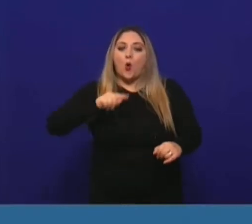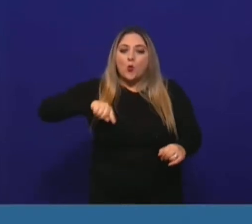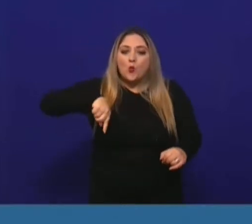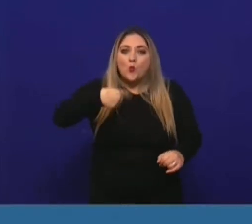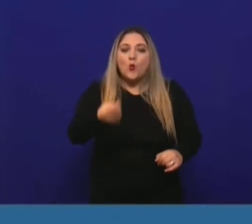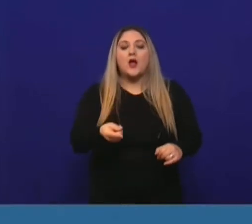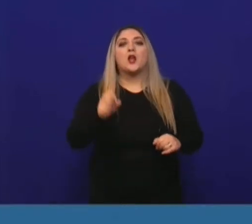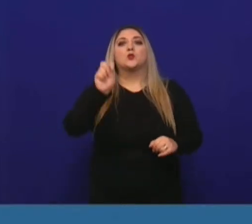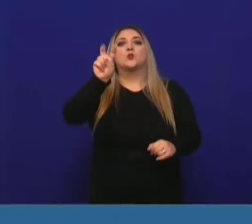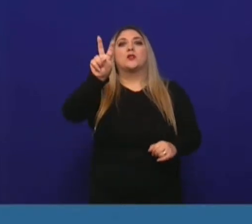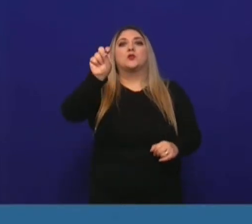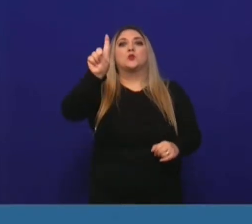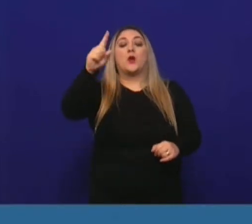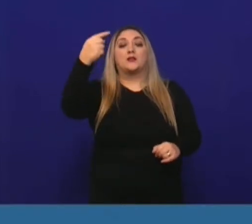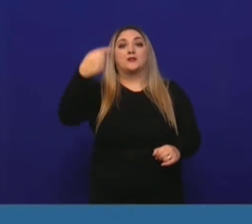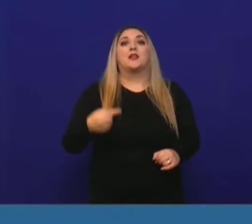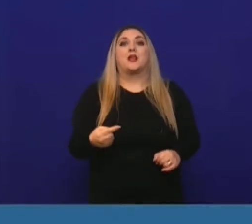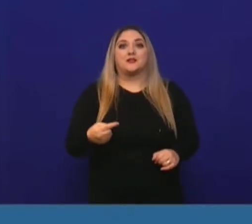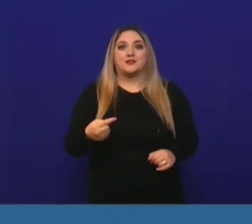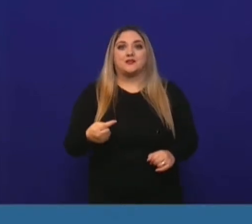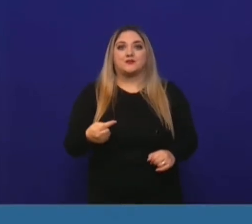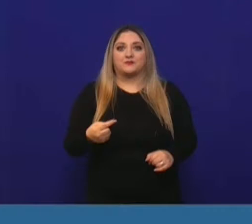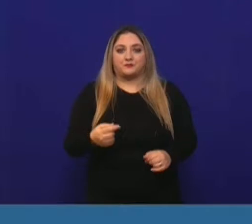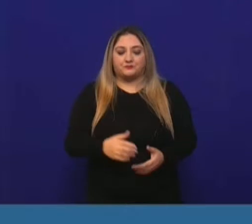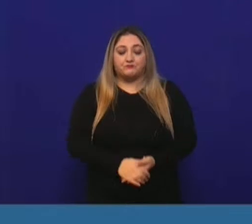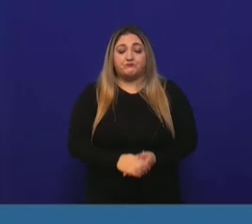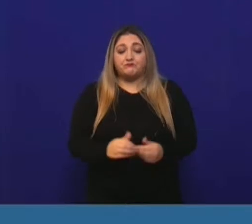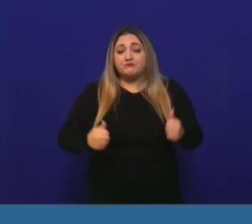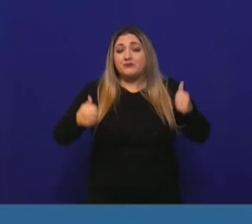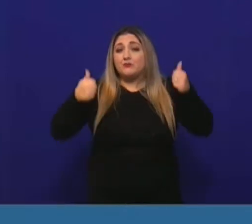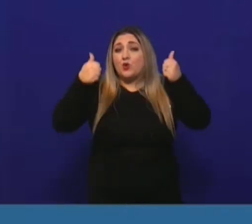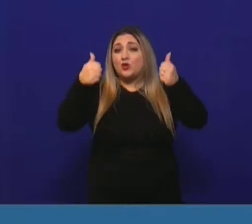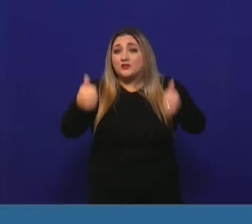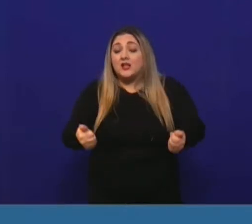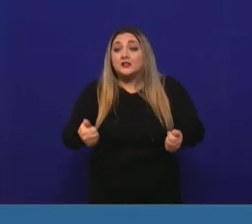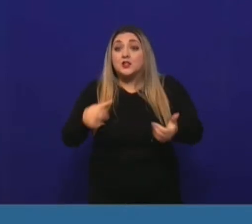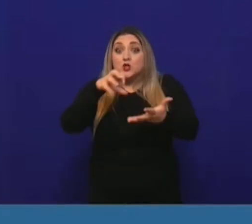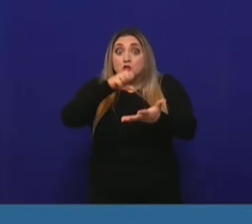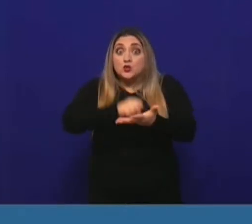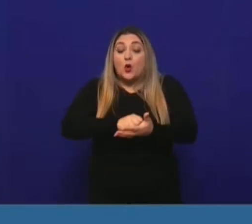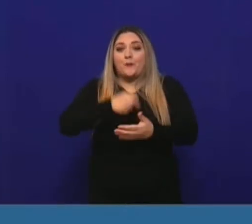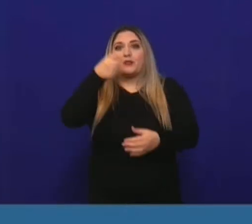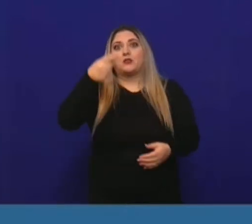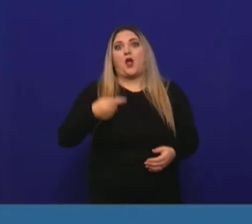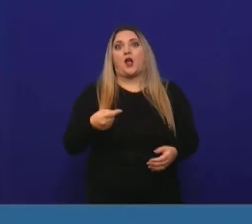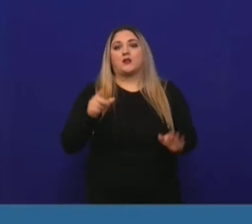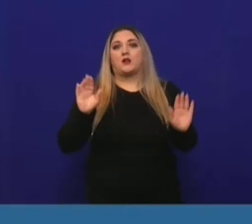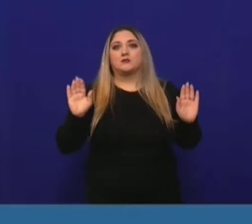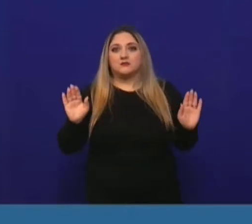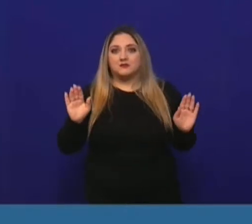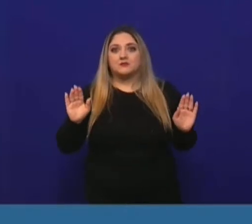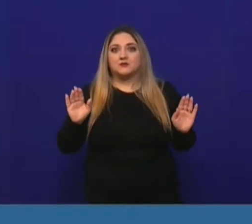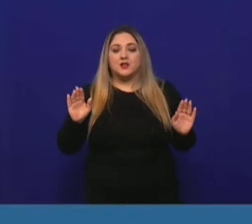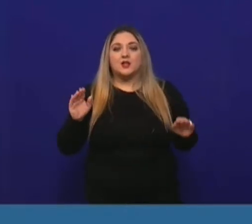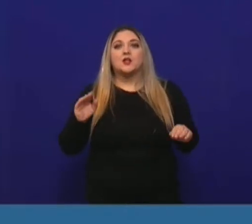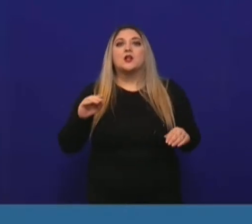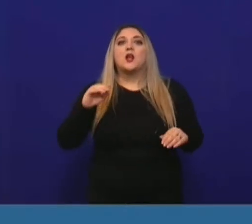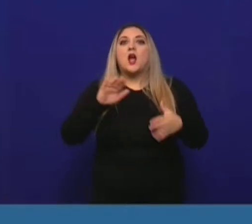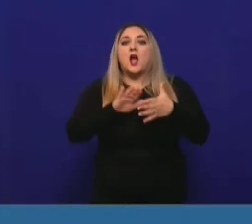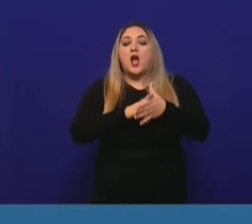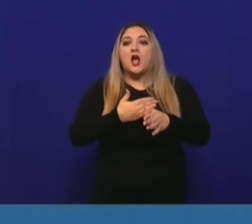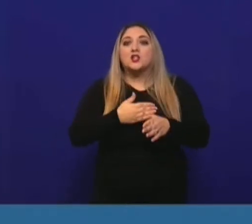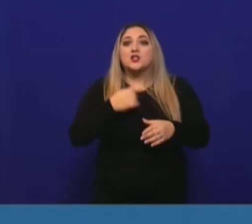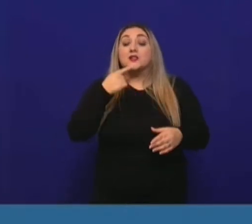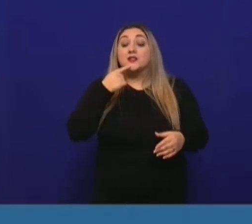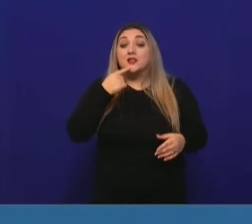meta nkunu qegħdin nieħdu it-tilqima tal-Pfizer. Importanti li nżommu ma' din id-data wkoll. Għaliex il-rakkomandazzjonijiet